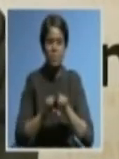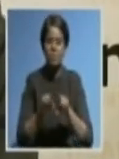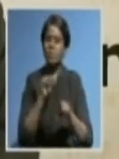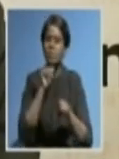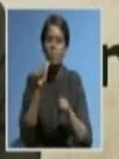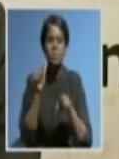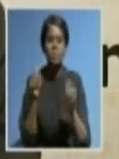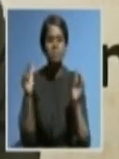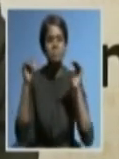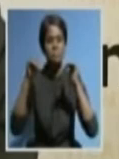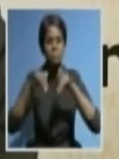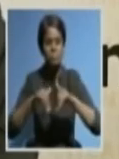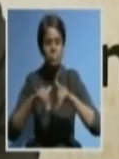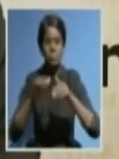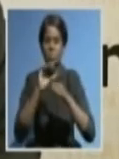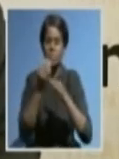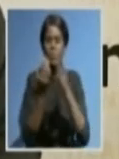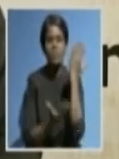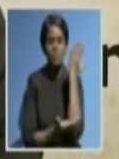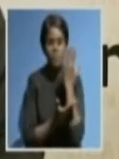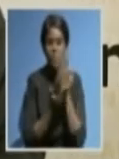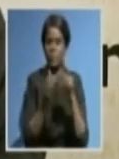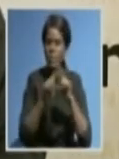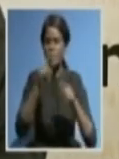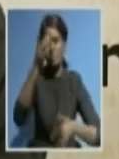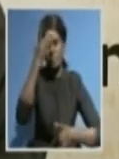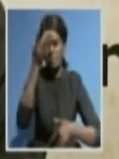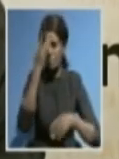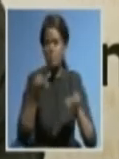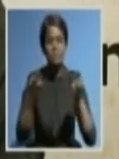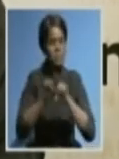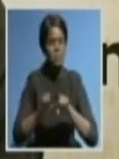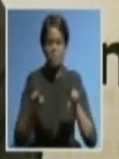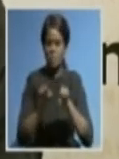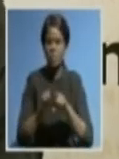deteriorating or improving. That's what ill but stable means.